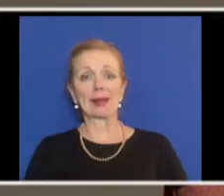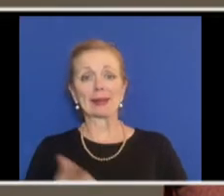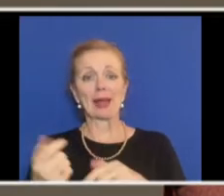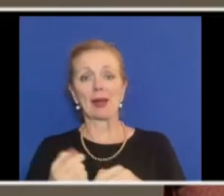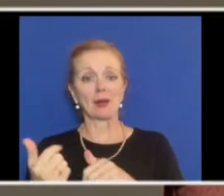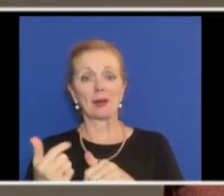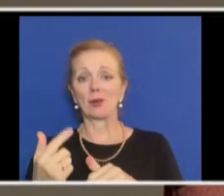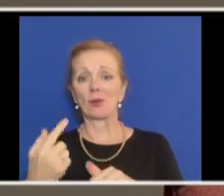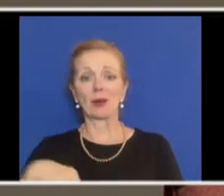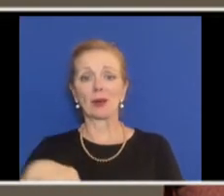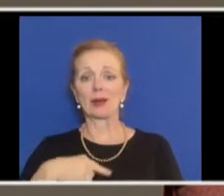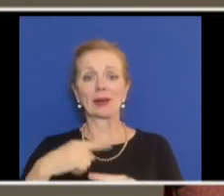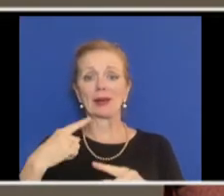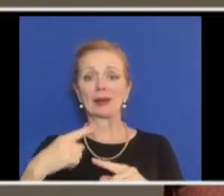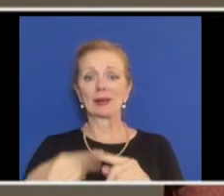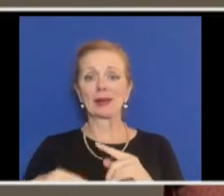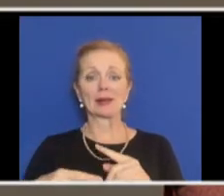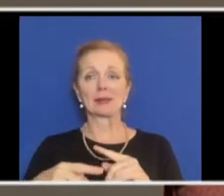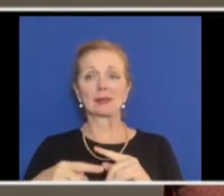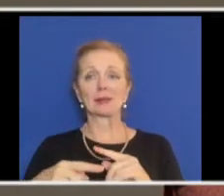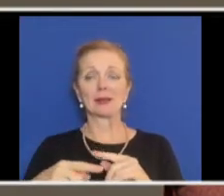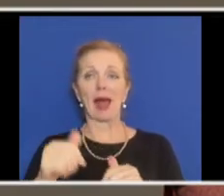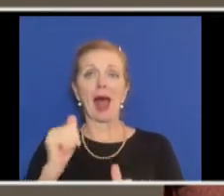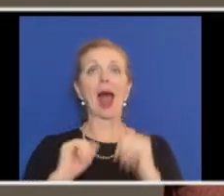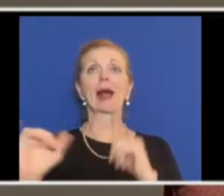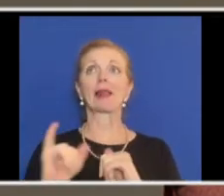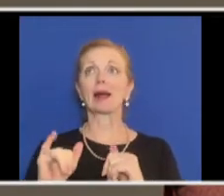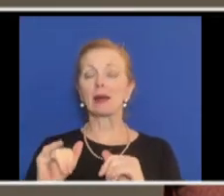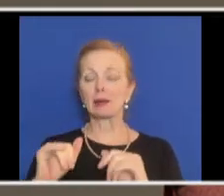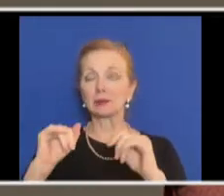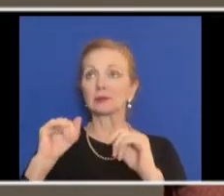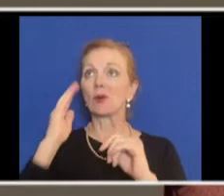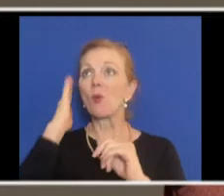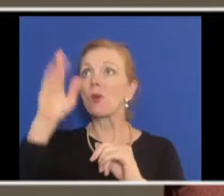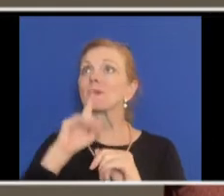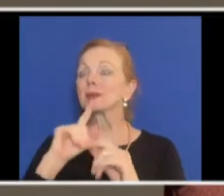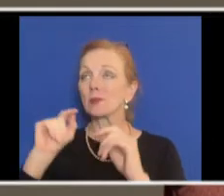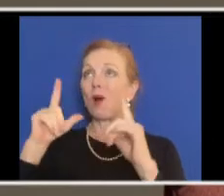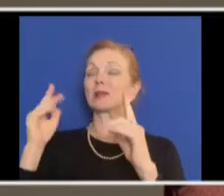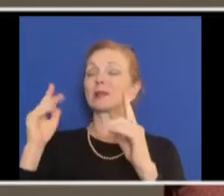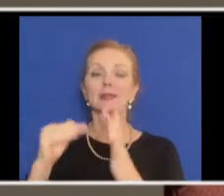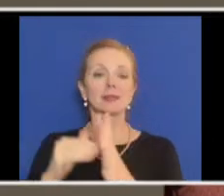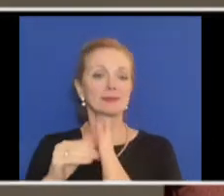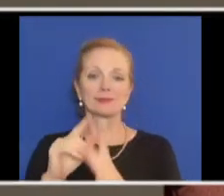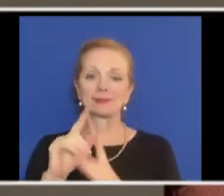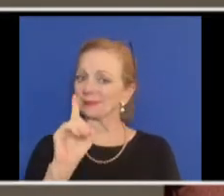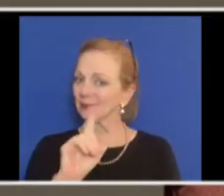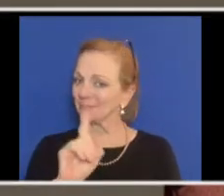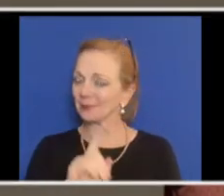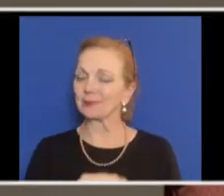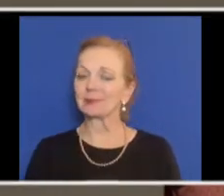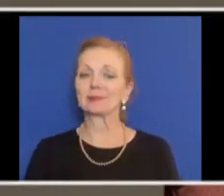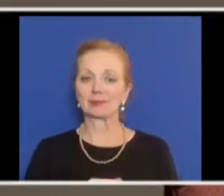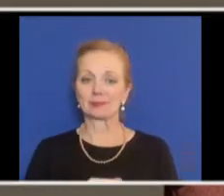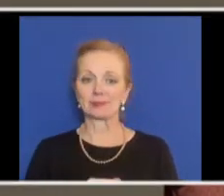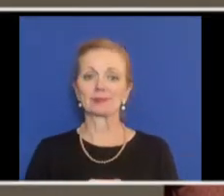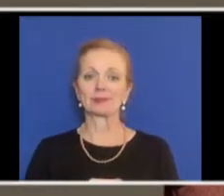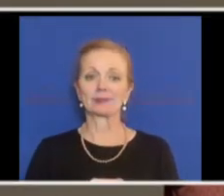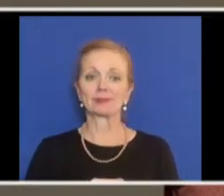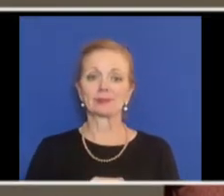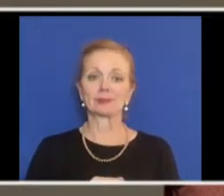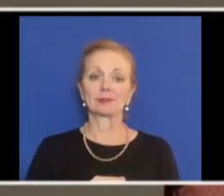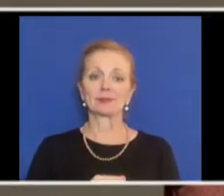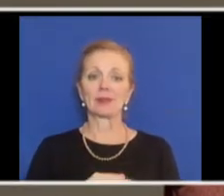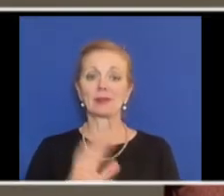act like we're going to be surprised again yeah so um and so I I just I'm raising the red